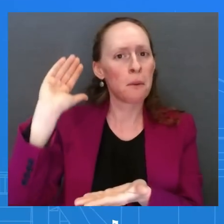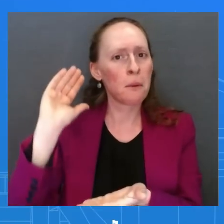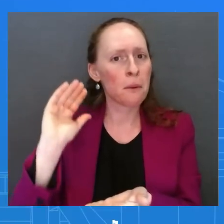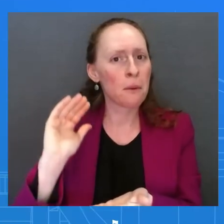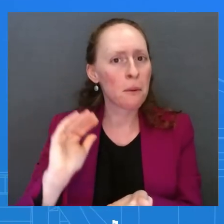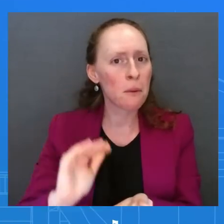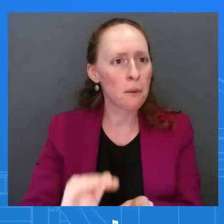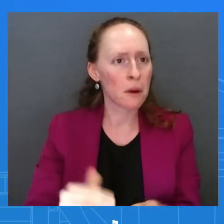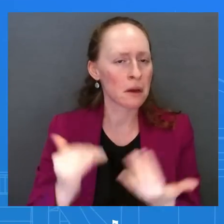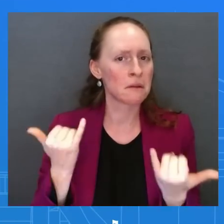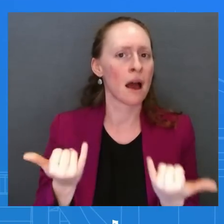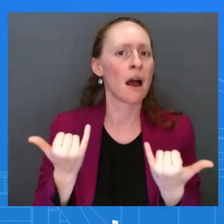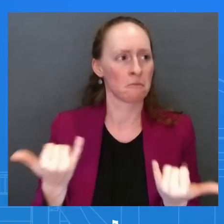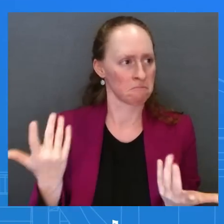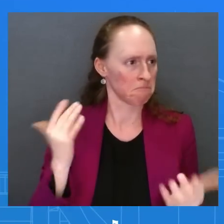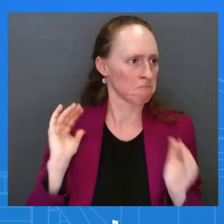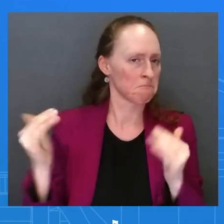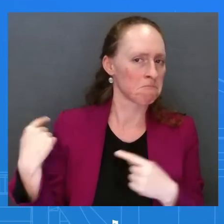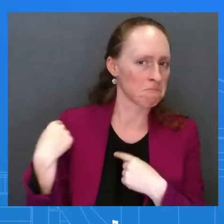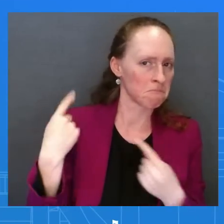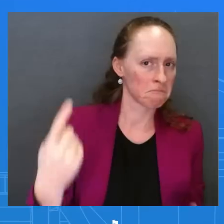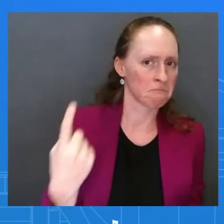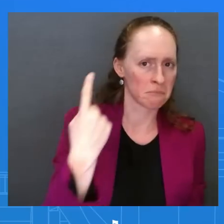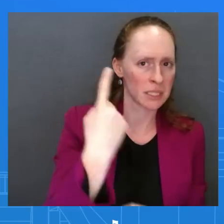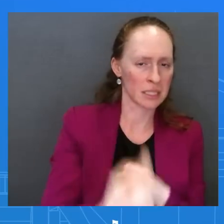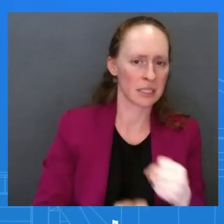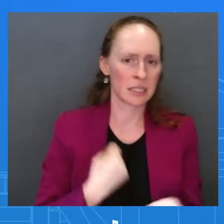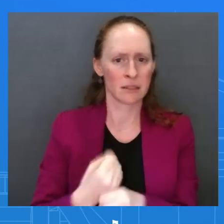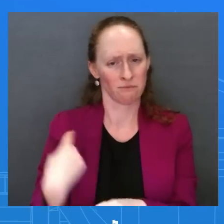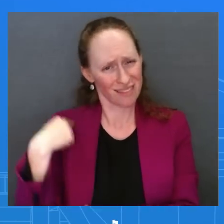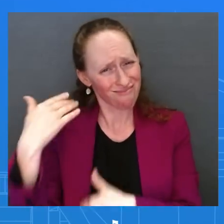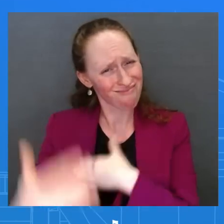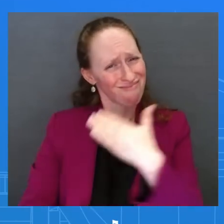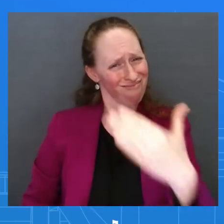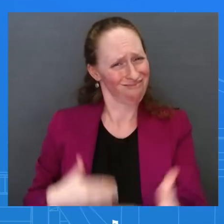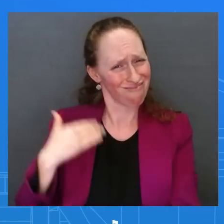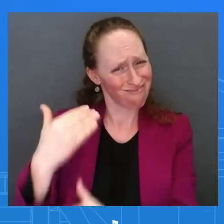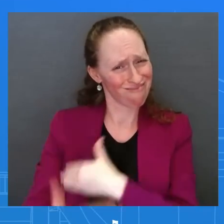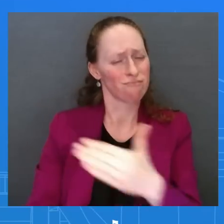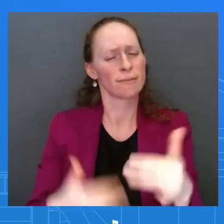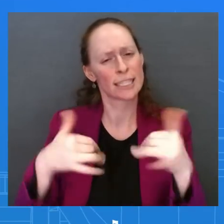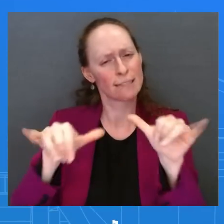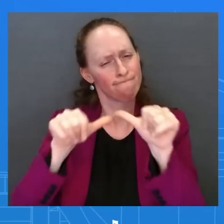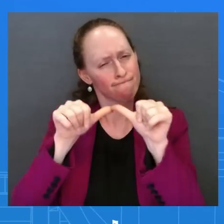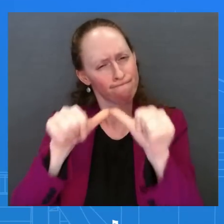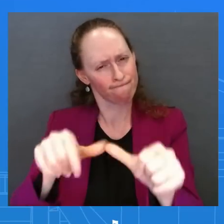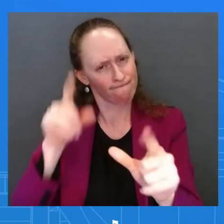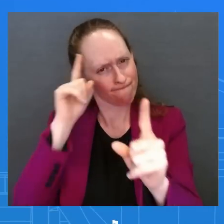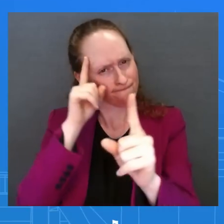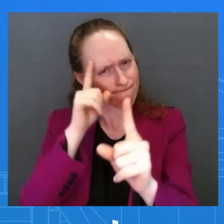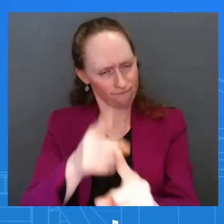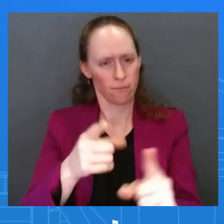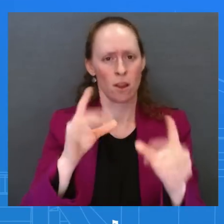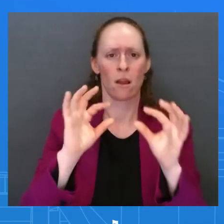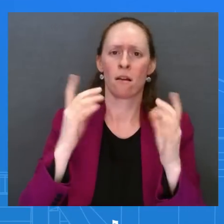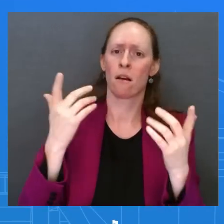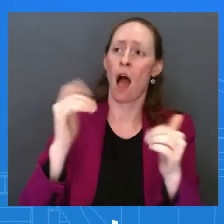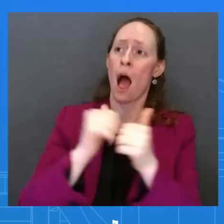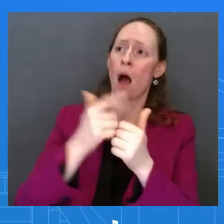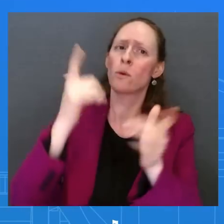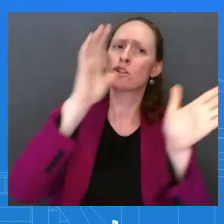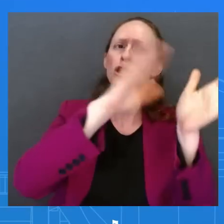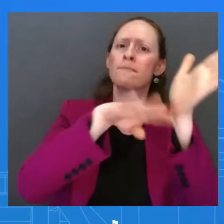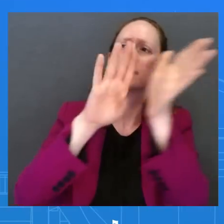And he's going to continue to focus on what we can do to lower cost for the American people. And so that is incredibly important. Look, it's going